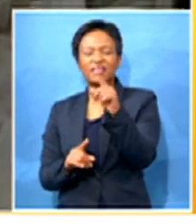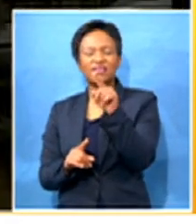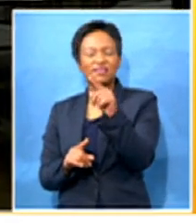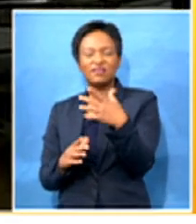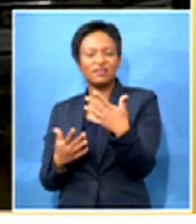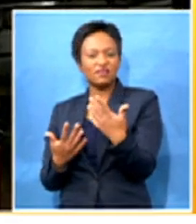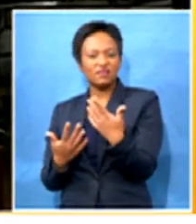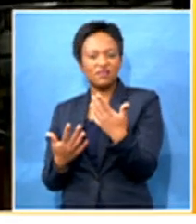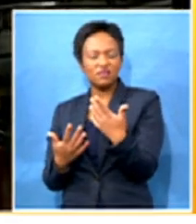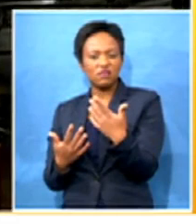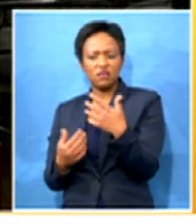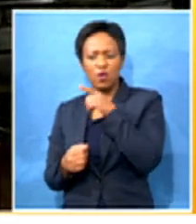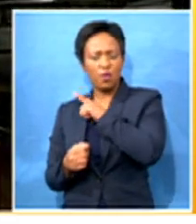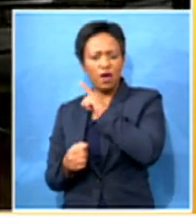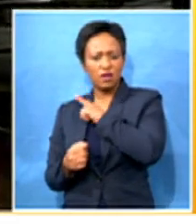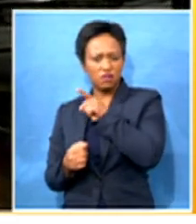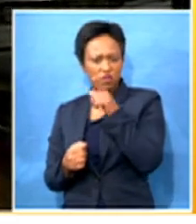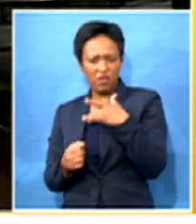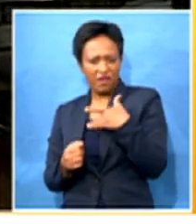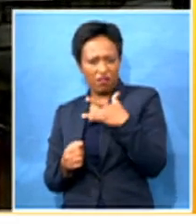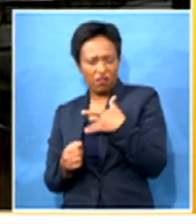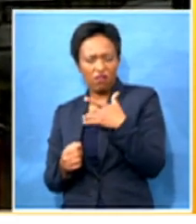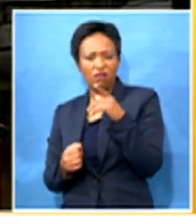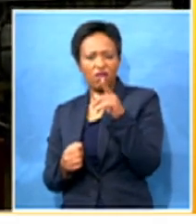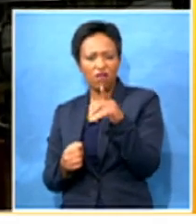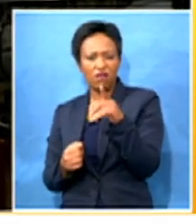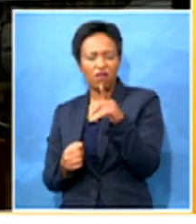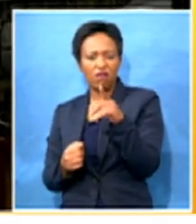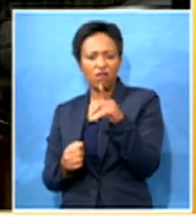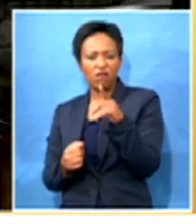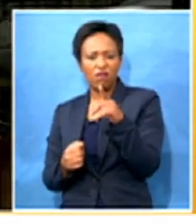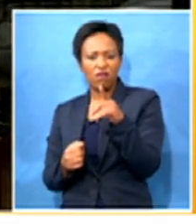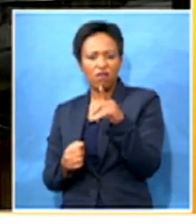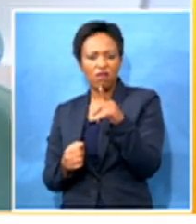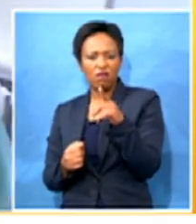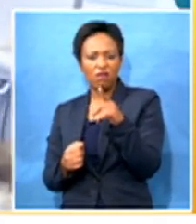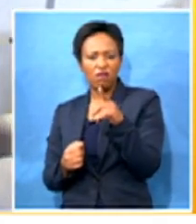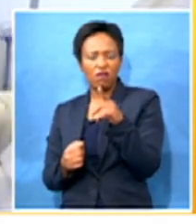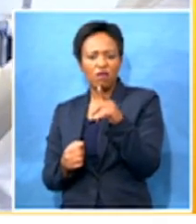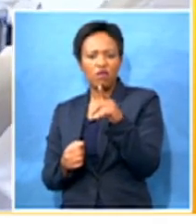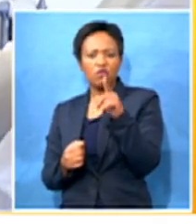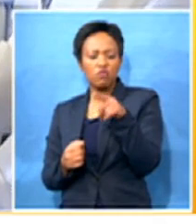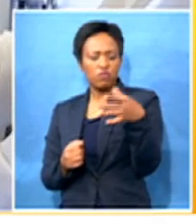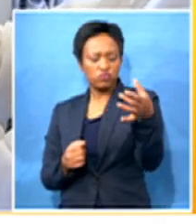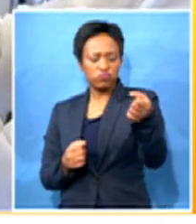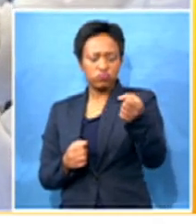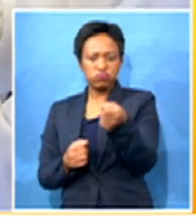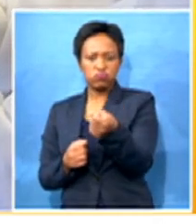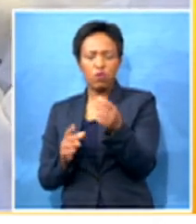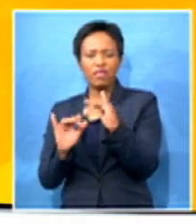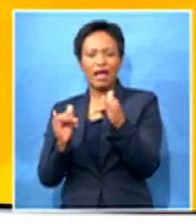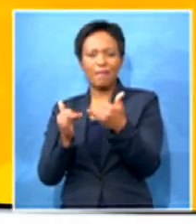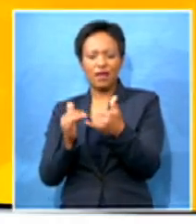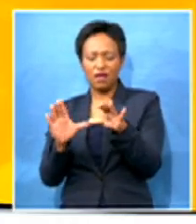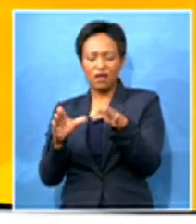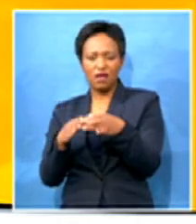you feel the need to actually involve a middle person, given this was about, you